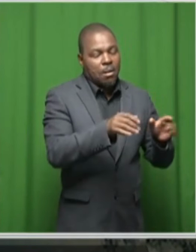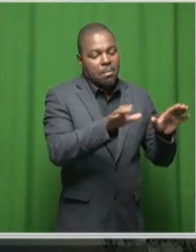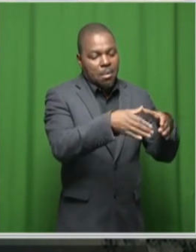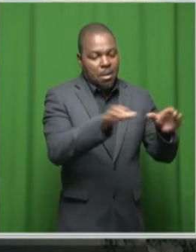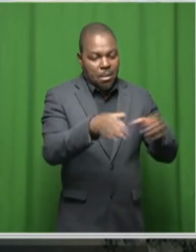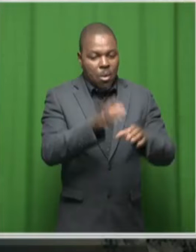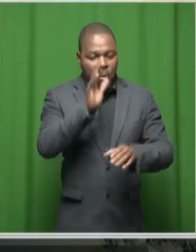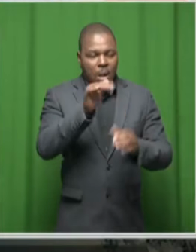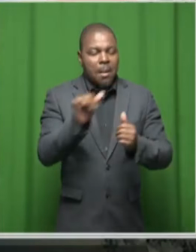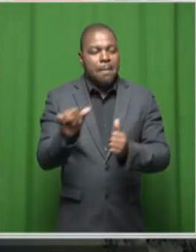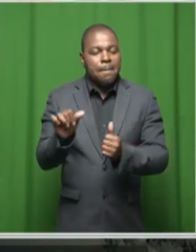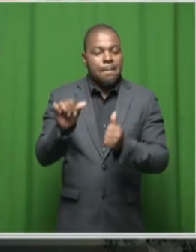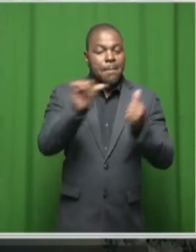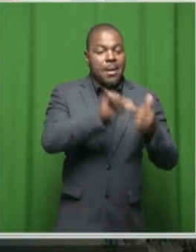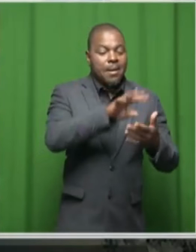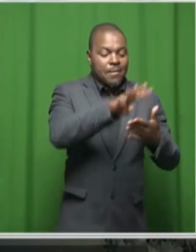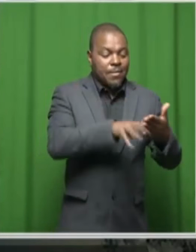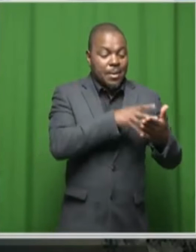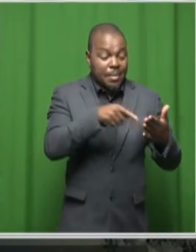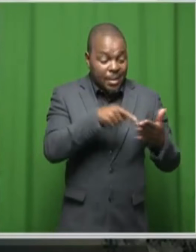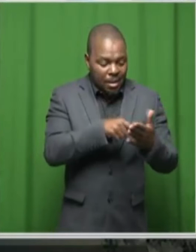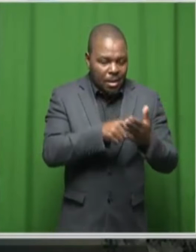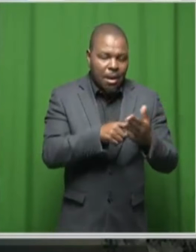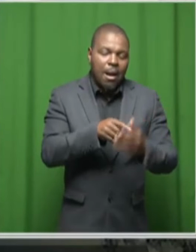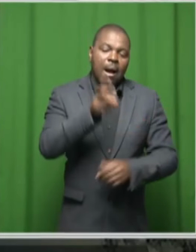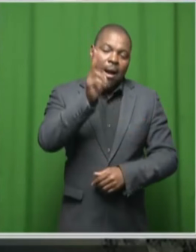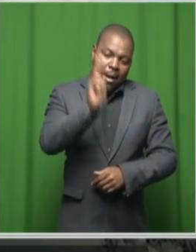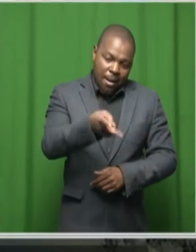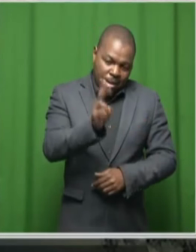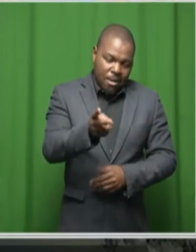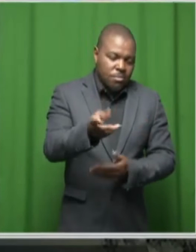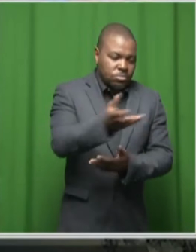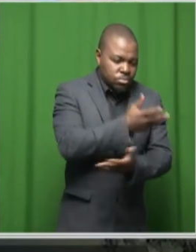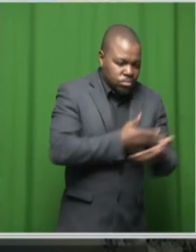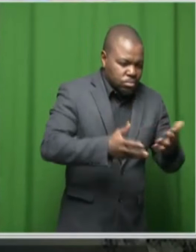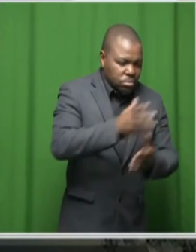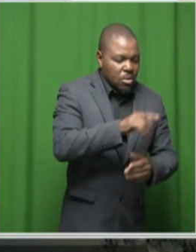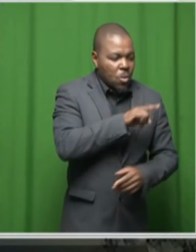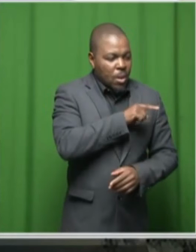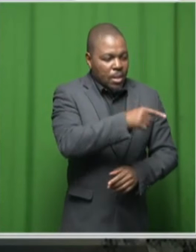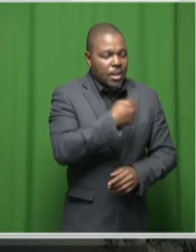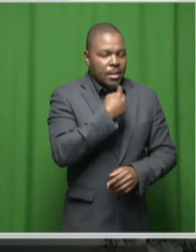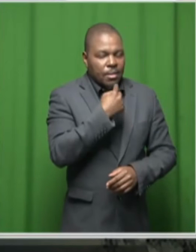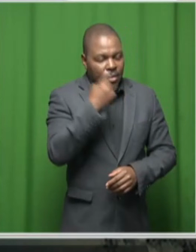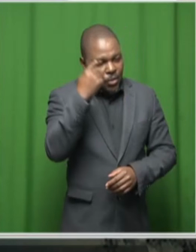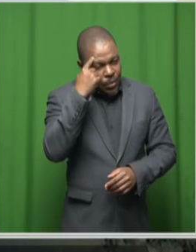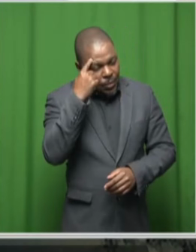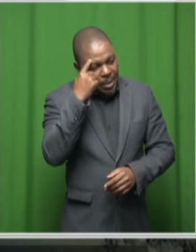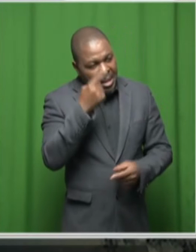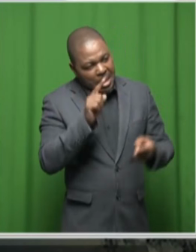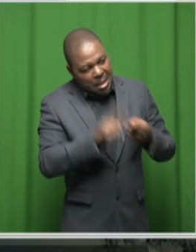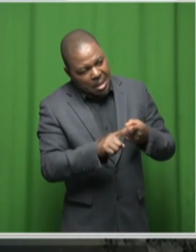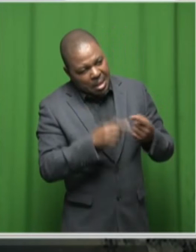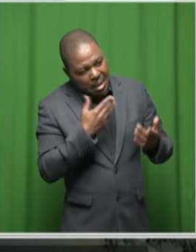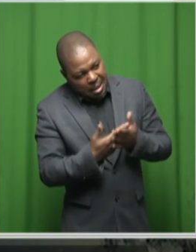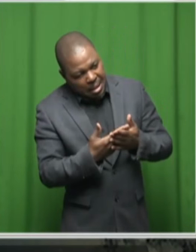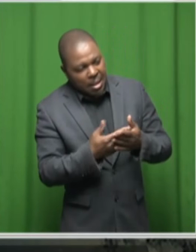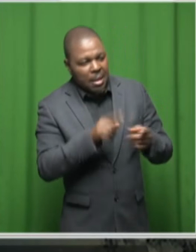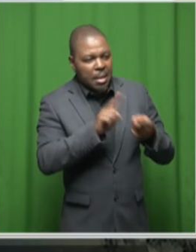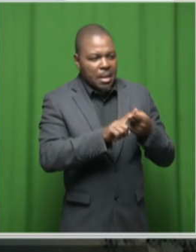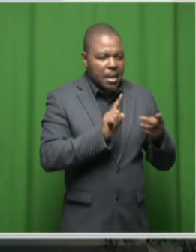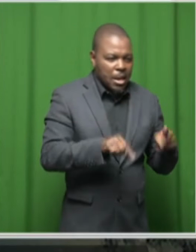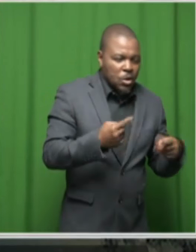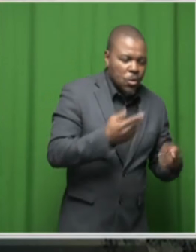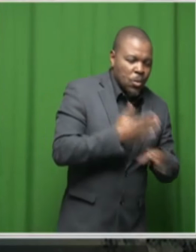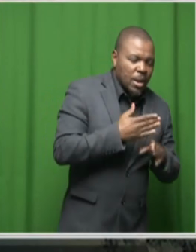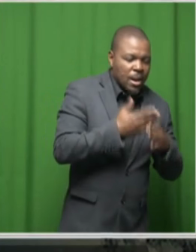to that framework, are going to have to re-engage and say, we thought that perhaps this and that might work this way, but actually we've changed